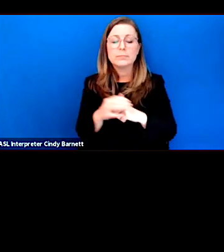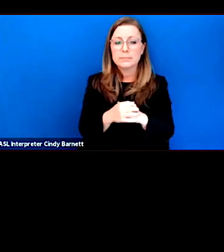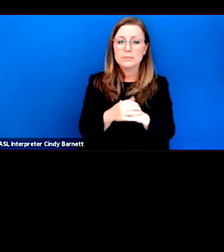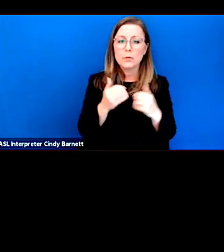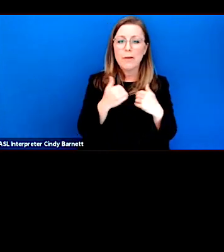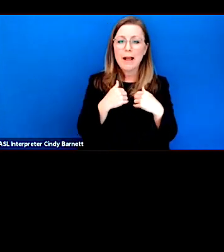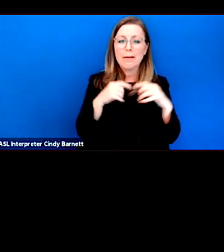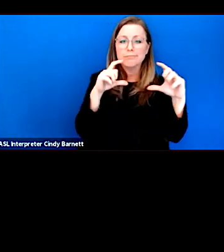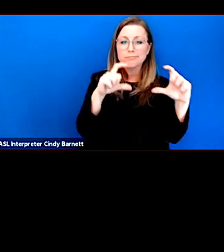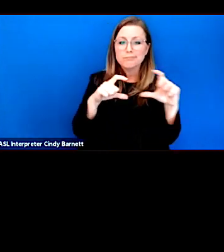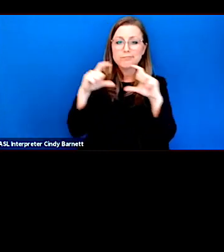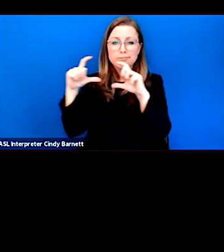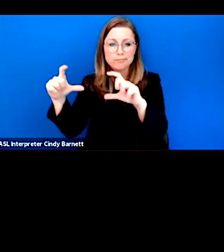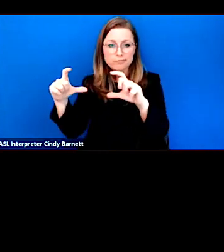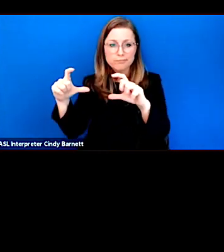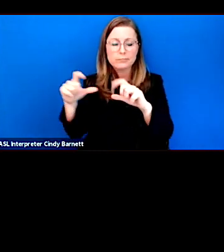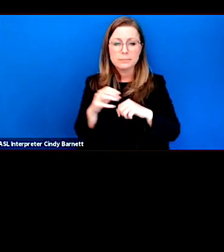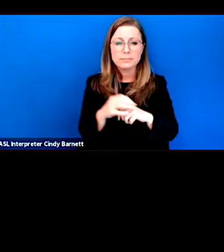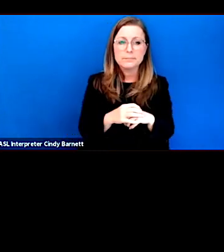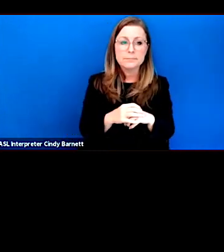The asterisks are for truncation.